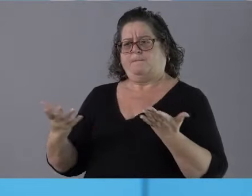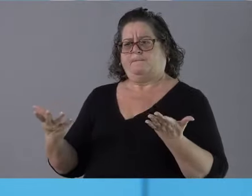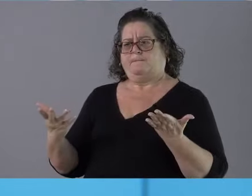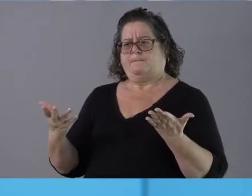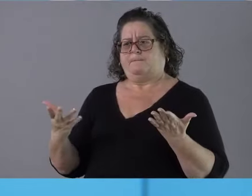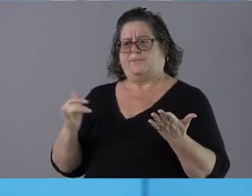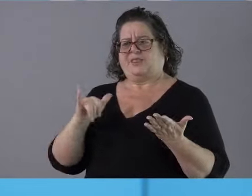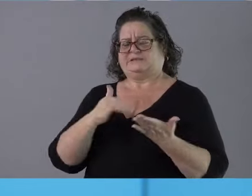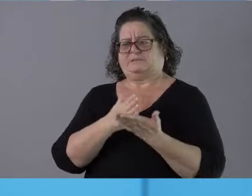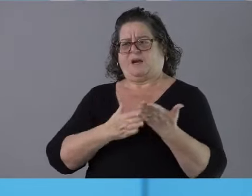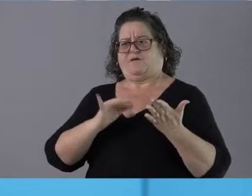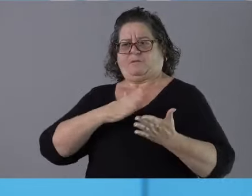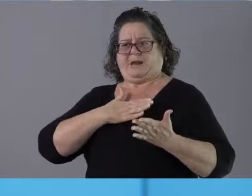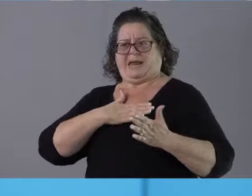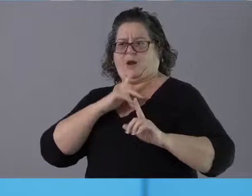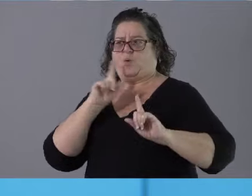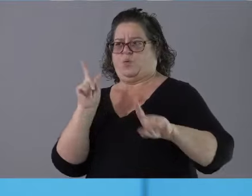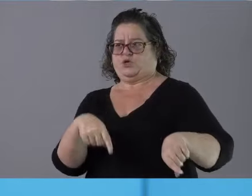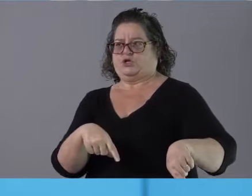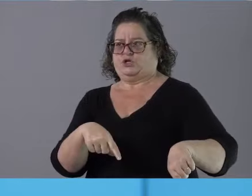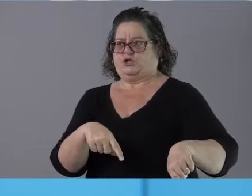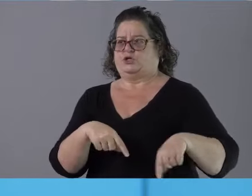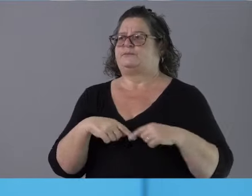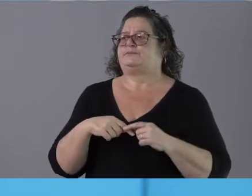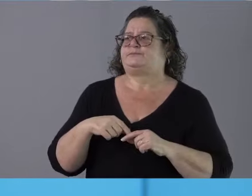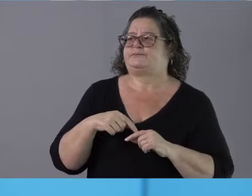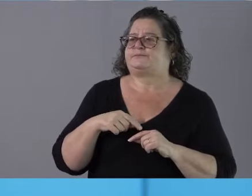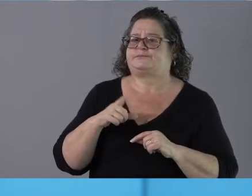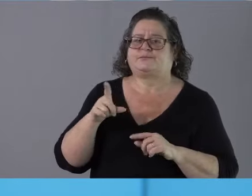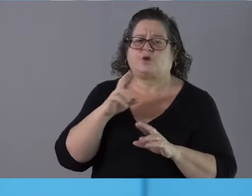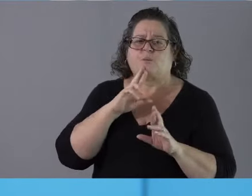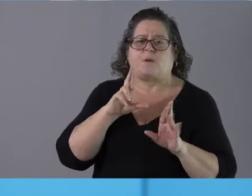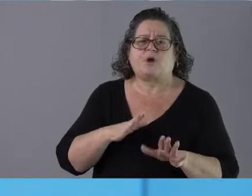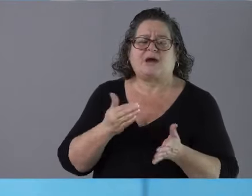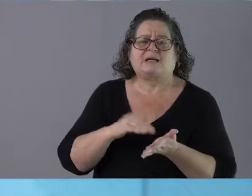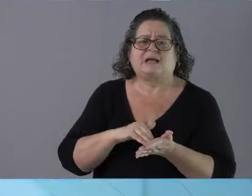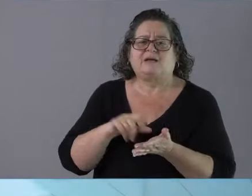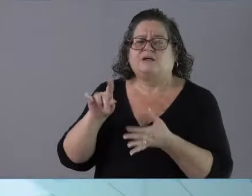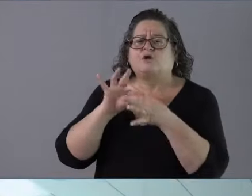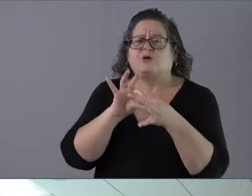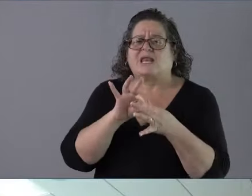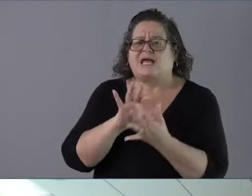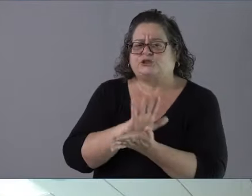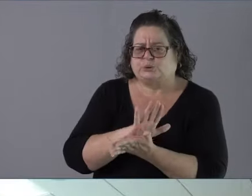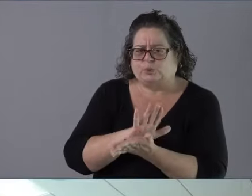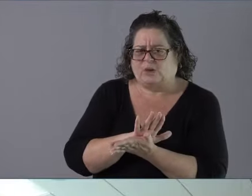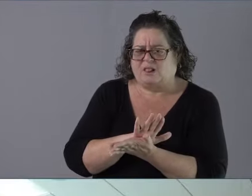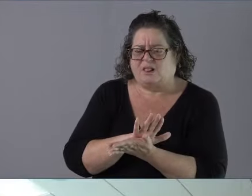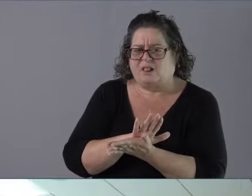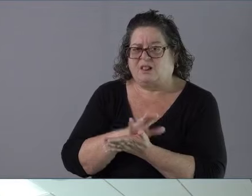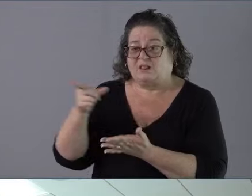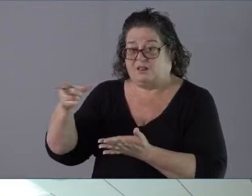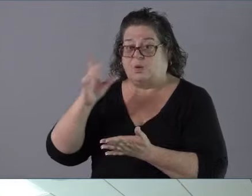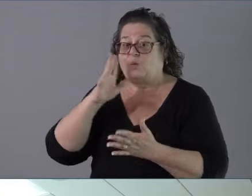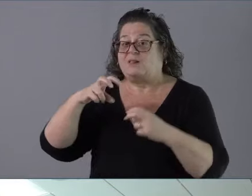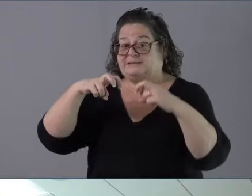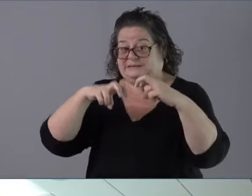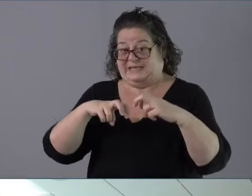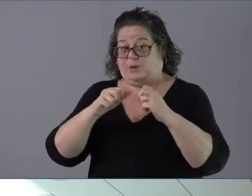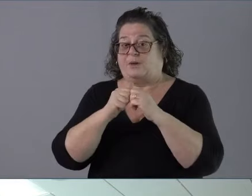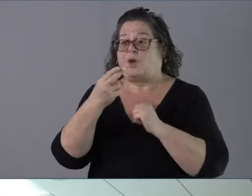go to Zoom next. So real quick, One more. just to pivot to education real quick. I know you're going to be meeting with the superintendent. I know you guys have had a lot